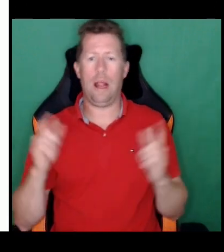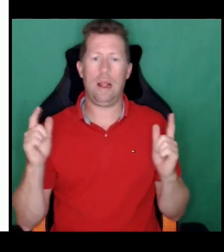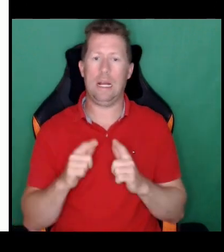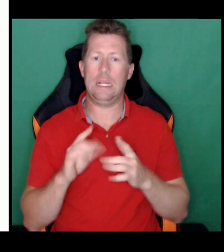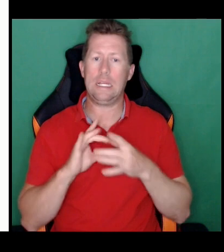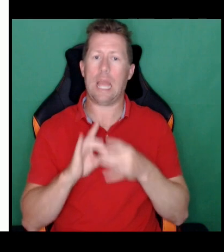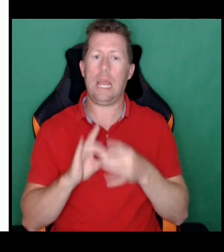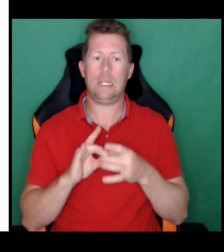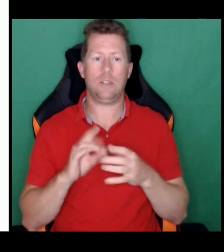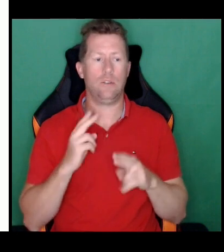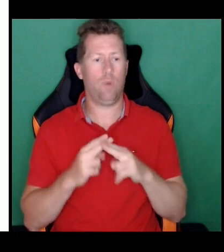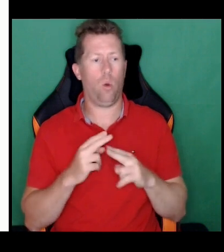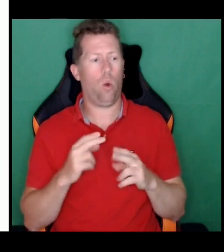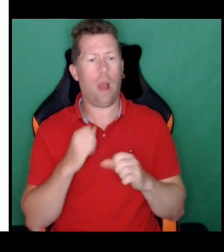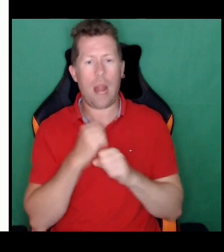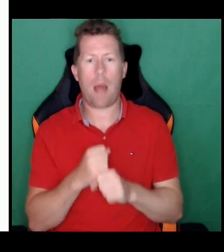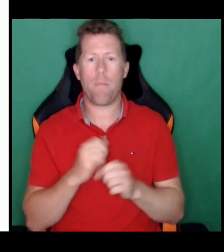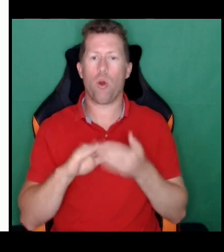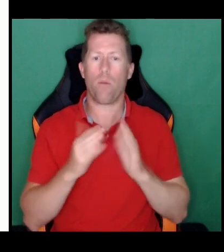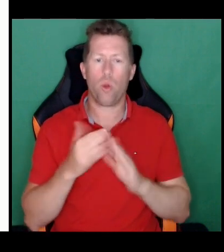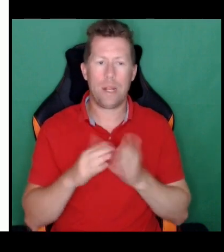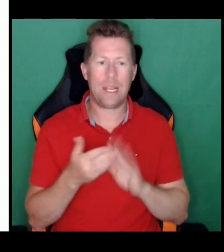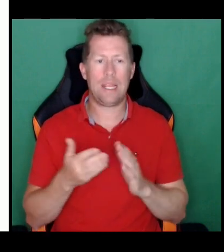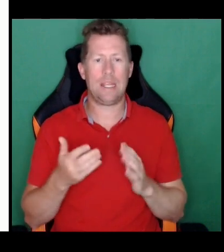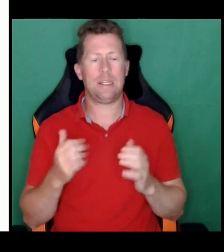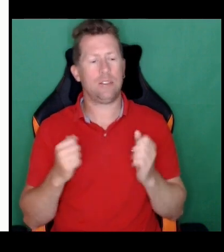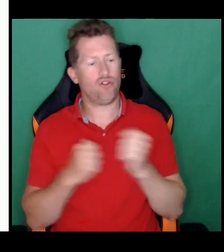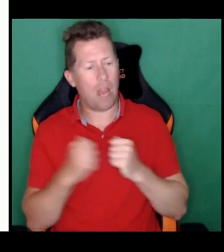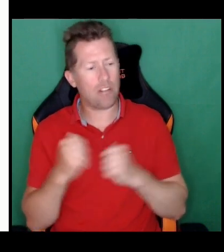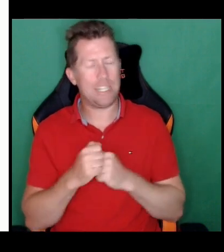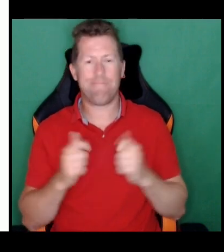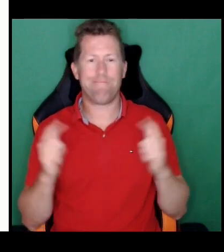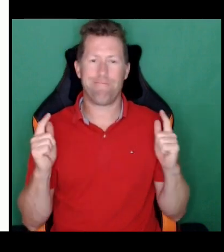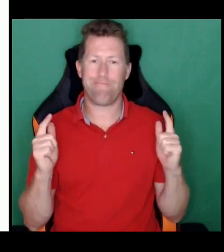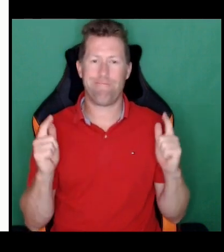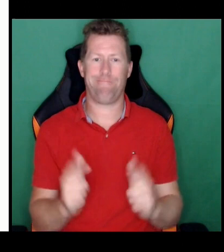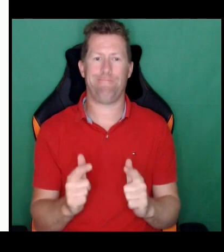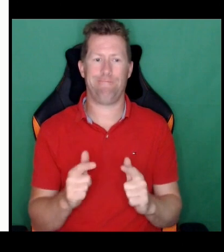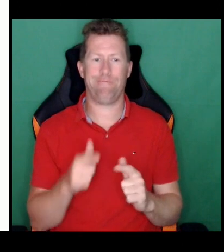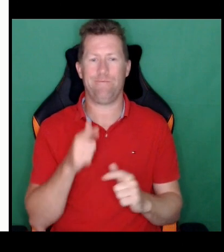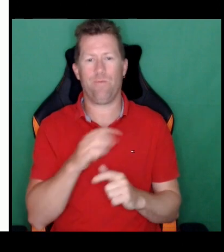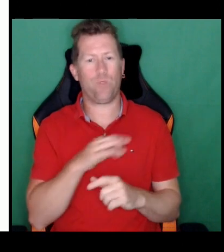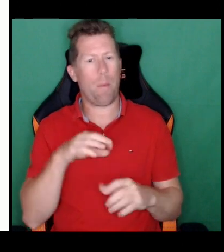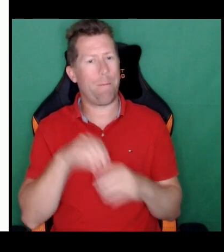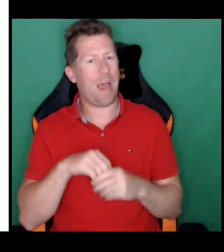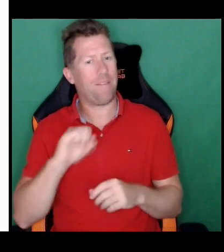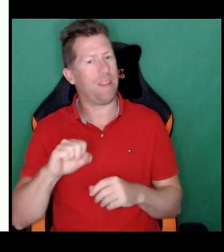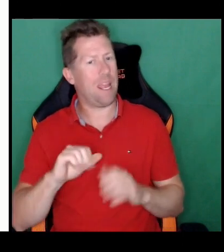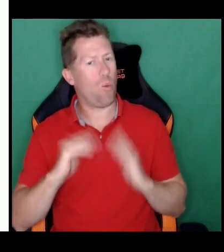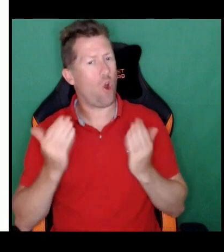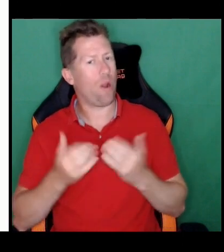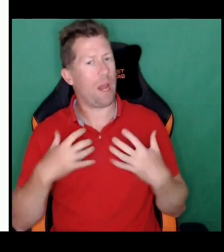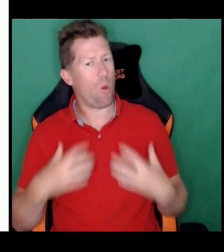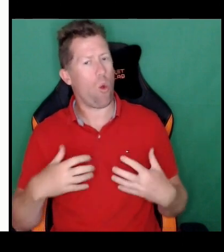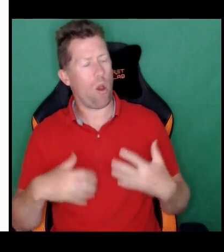of friend-making around clubs, community-based organisations, is not really part of their social world